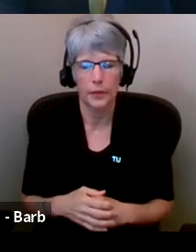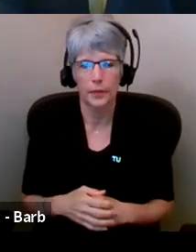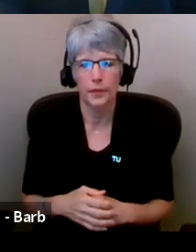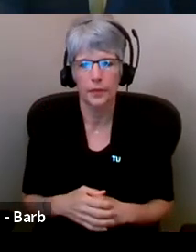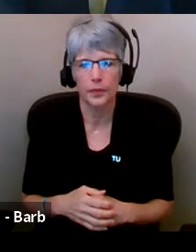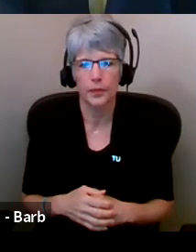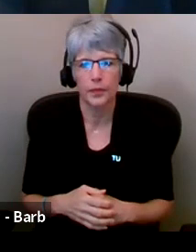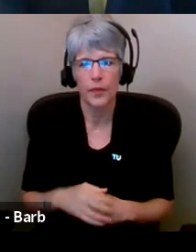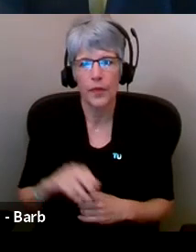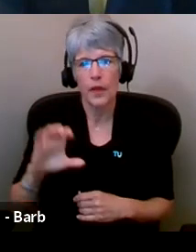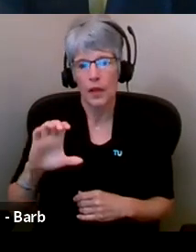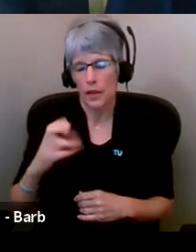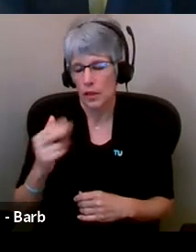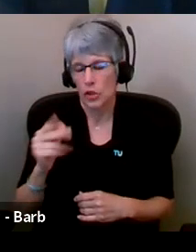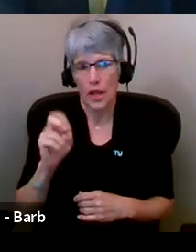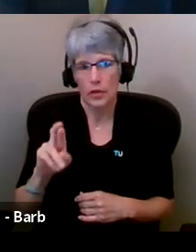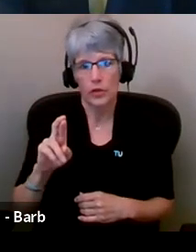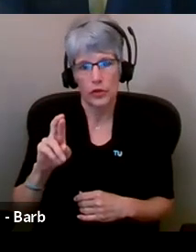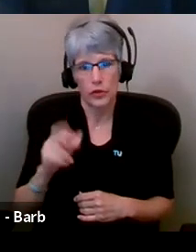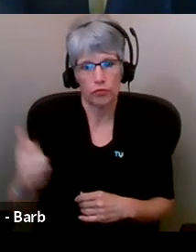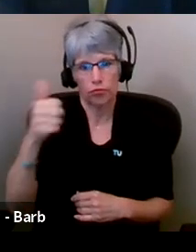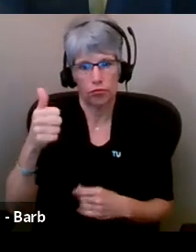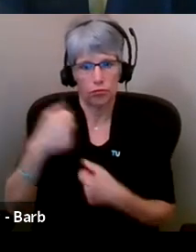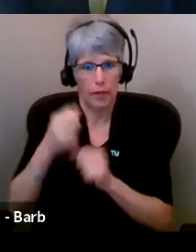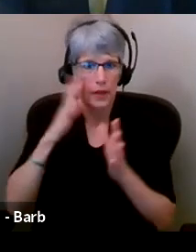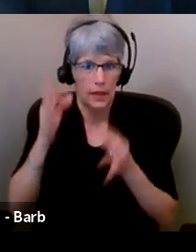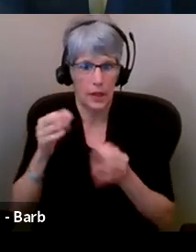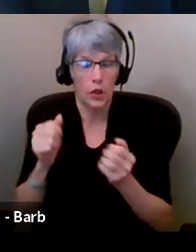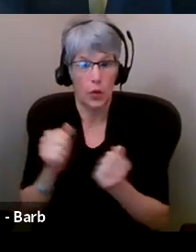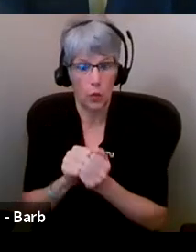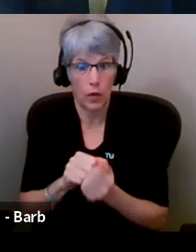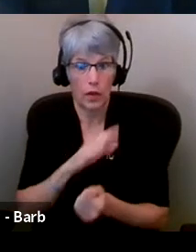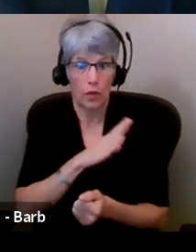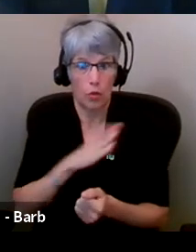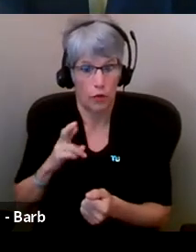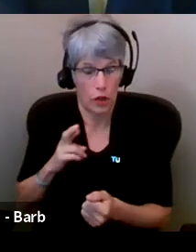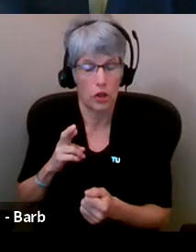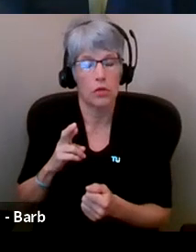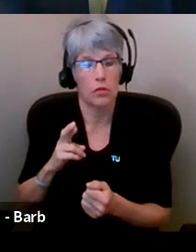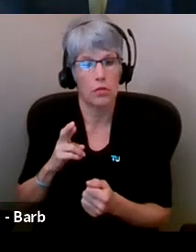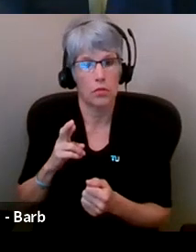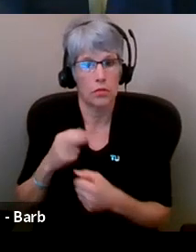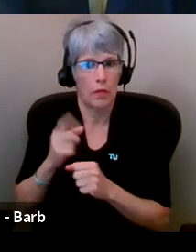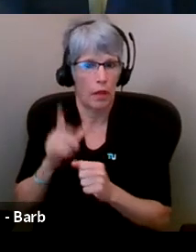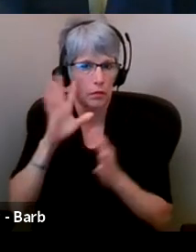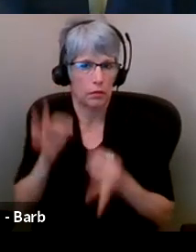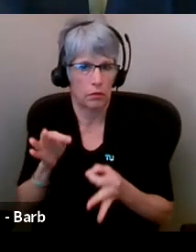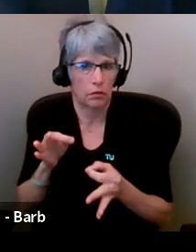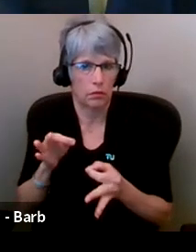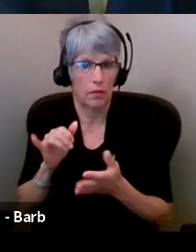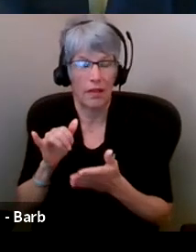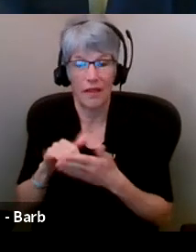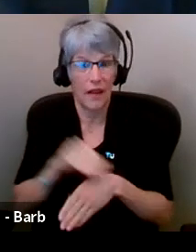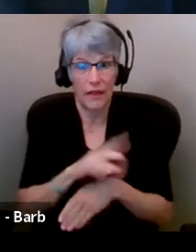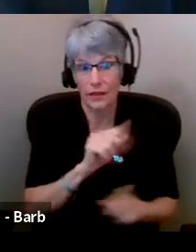made by Chancellor Perman with the Board of Regents to be able to have that mandate. And it's not just for Towson University.